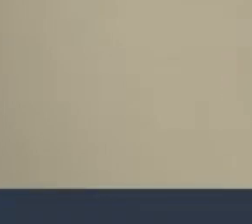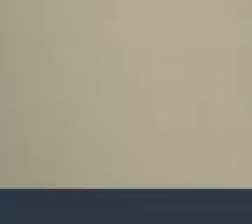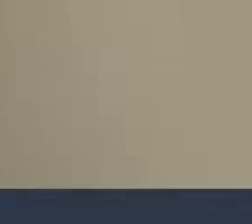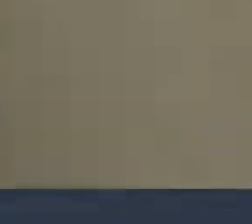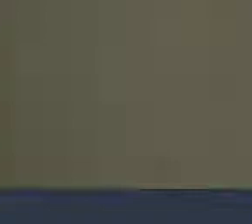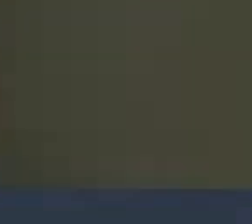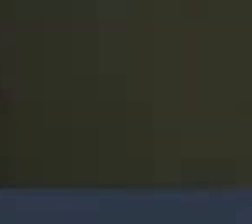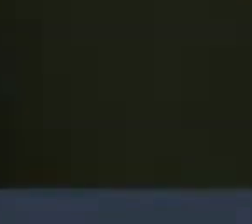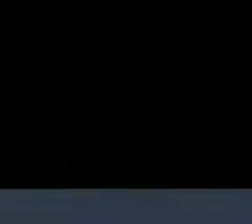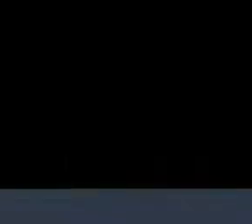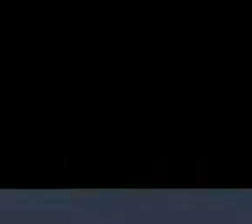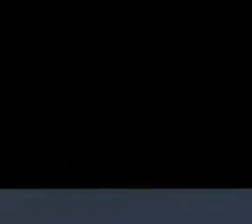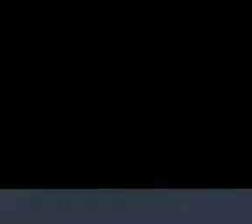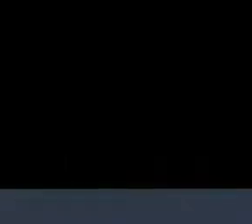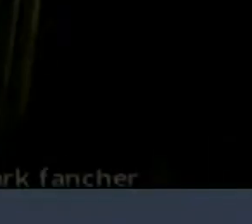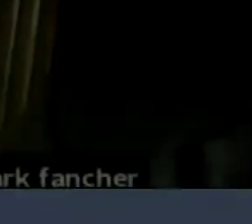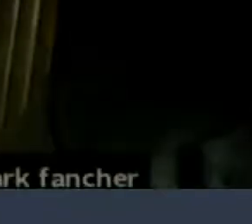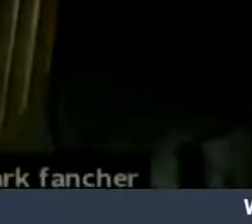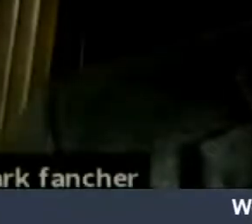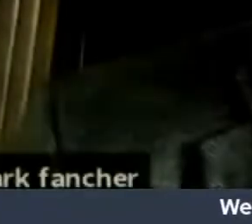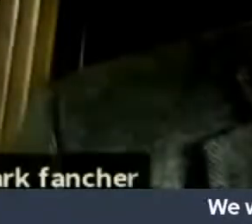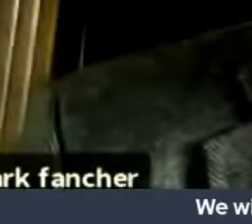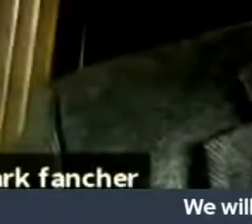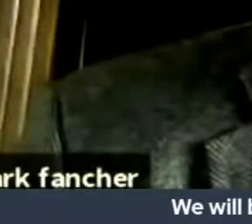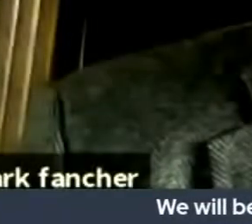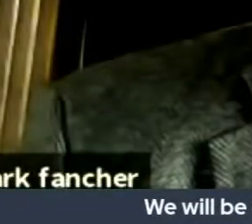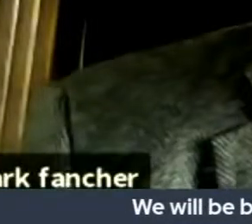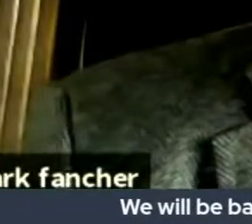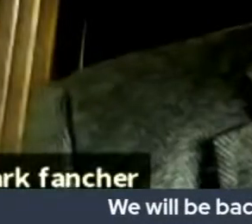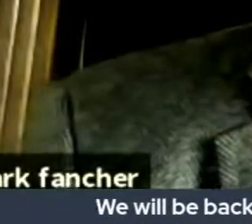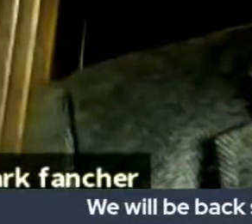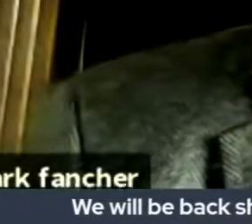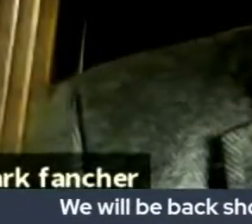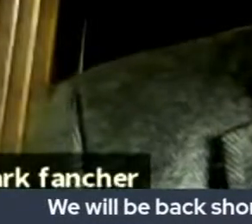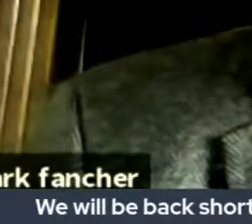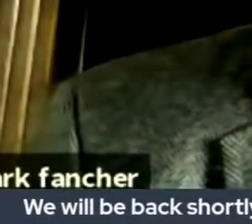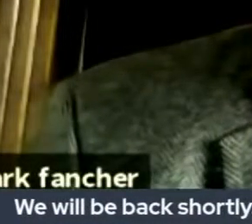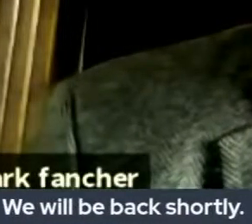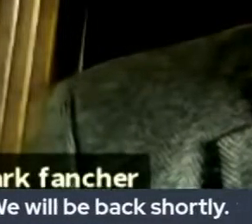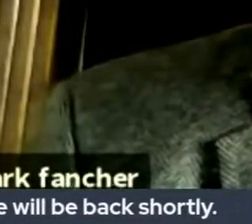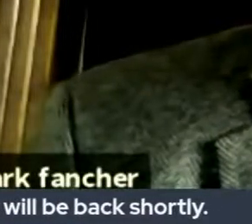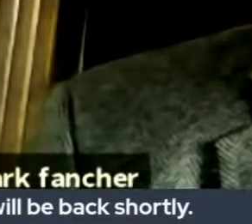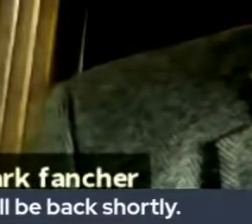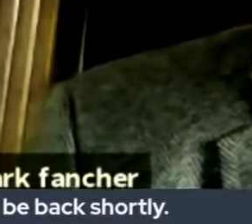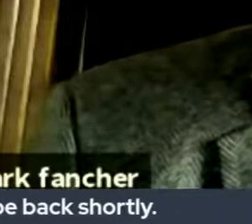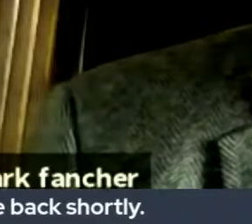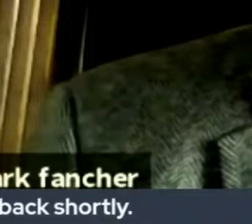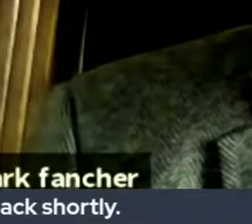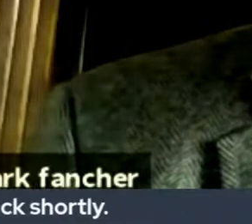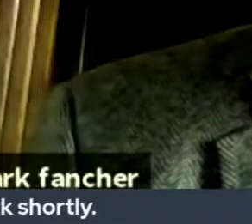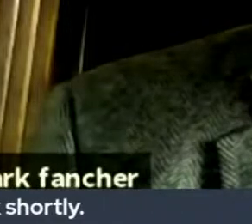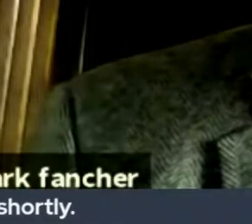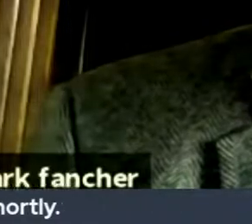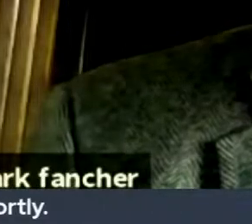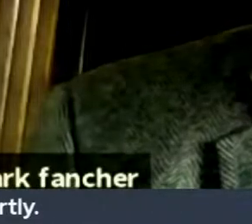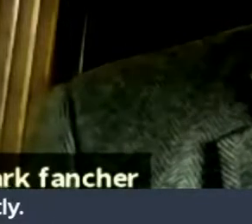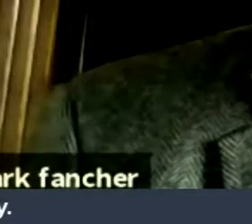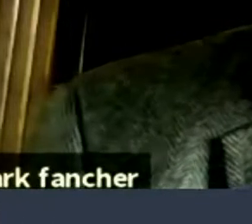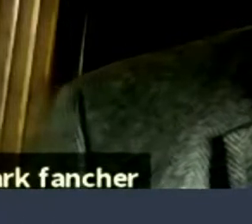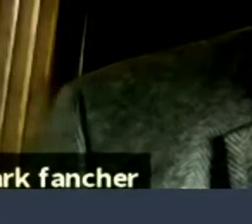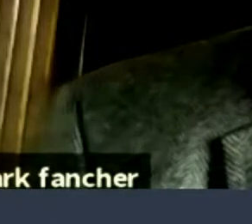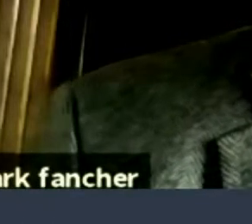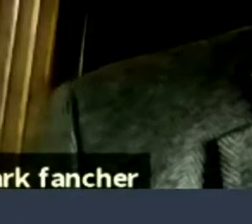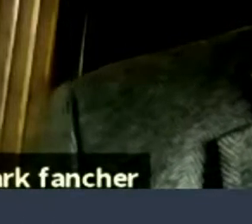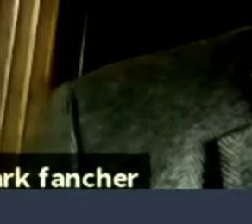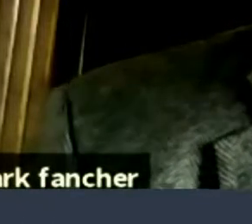you. My name is Mark Fancher. I'm the staff attorney for the Racial Justice Project of the ACLU of Michigan.